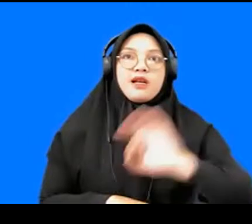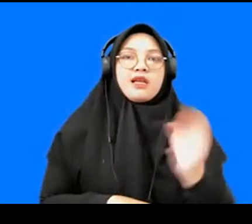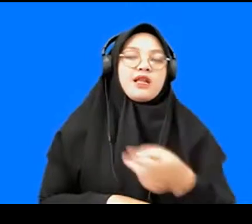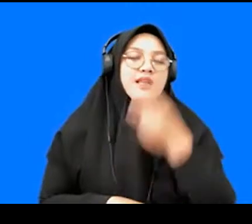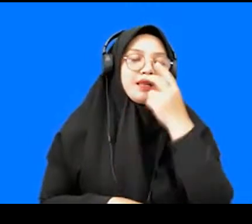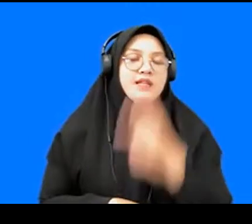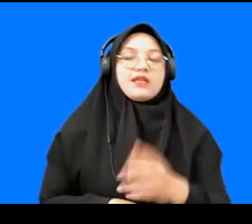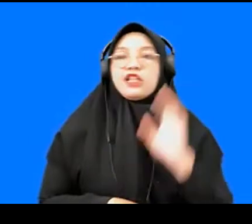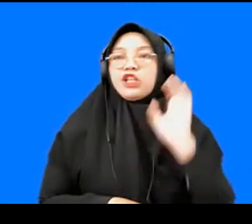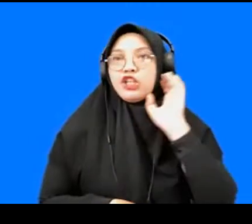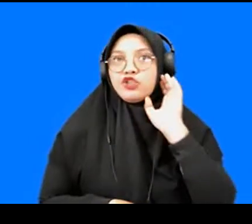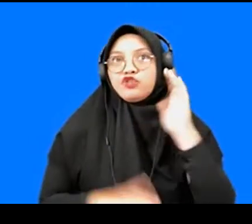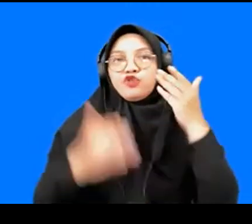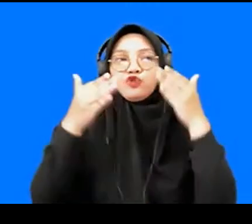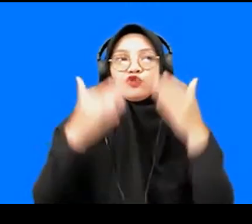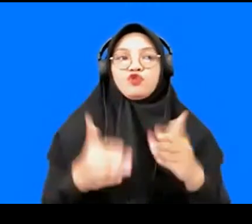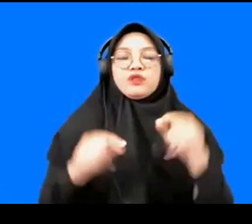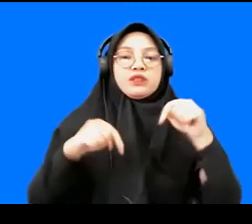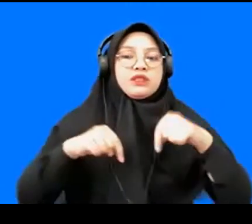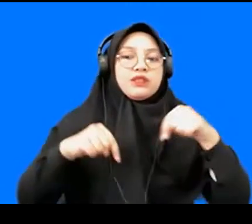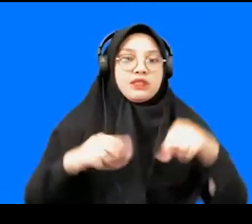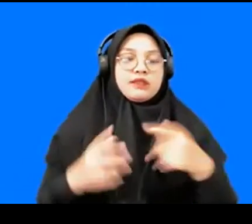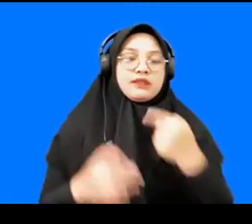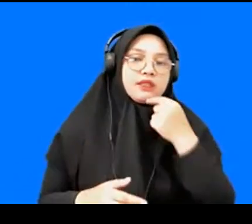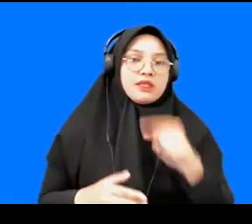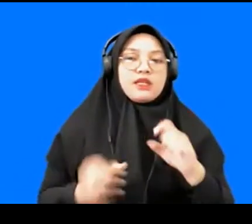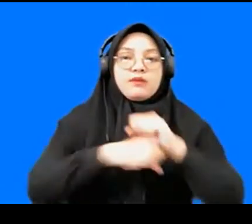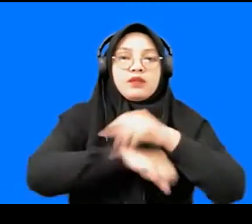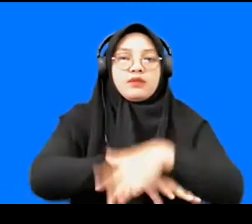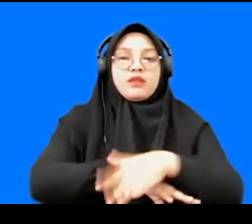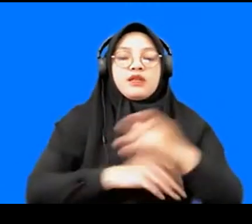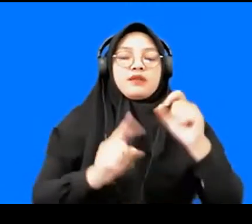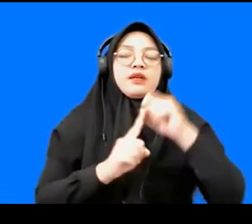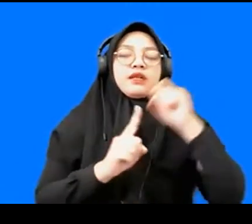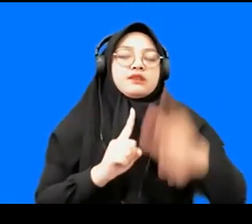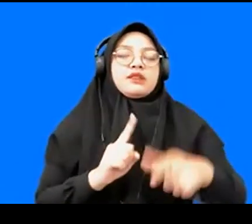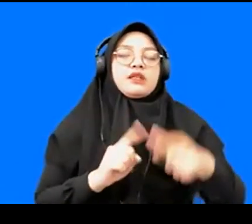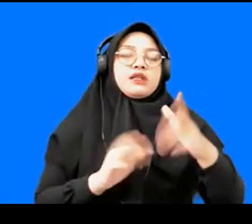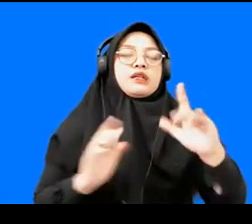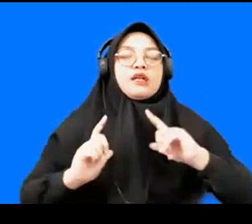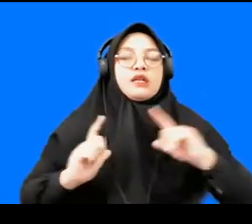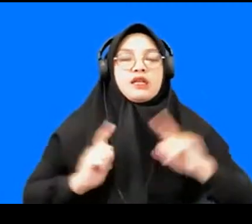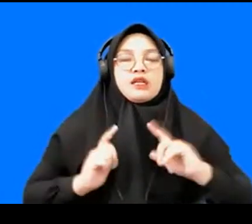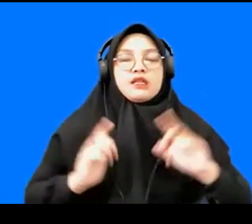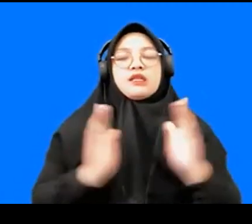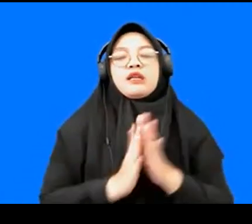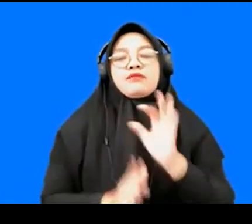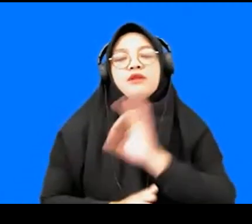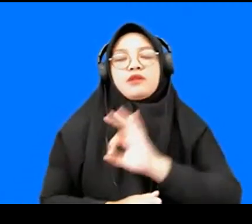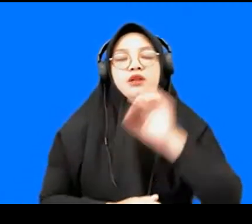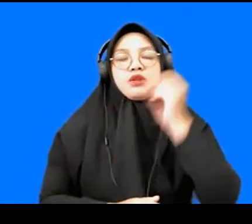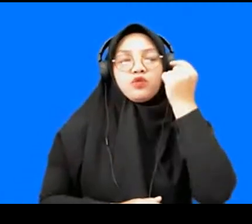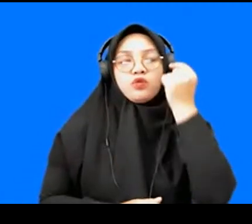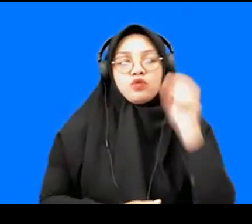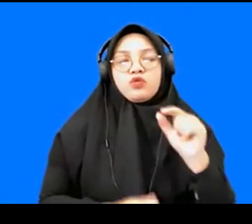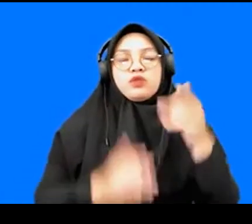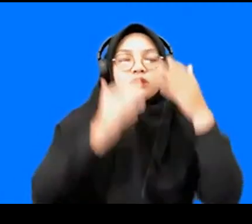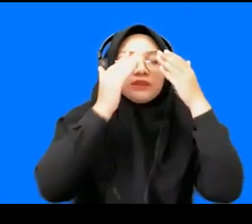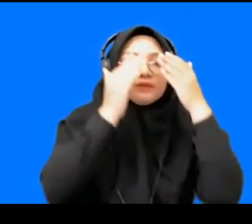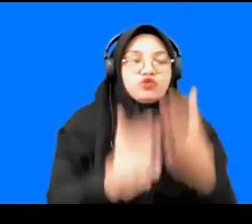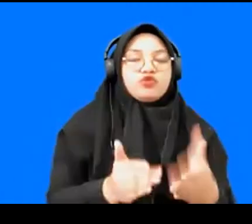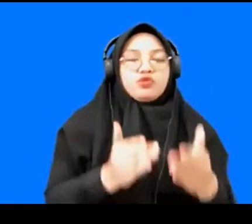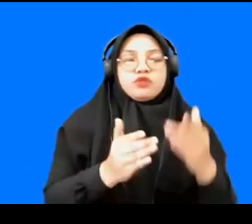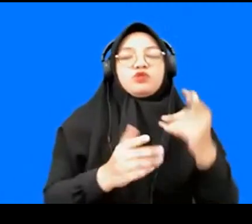the wealth tax and also the its benefits for the persons and to do with, and persons with the disabilities